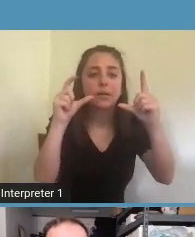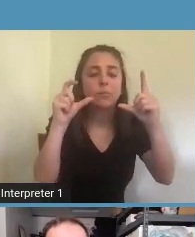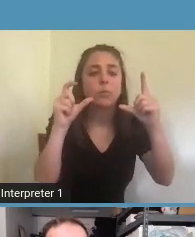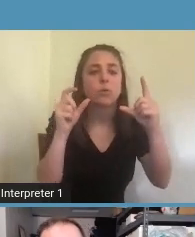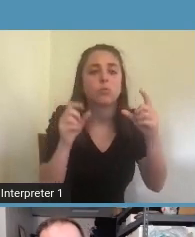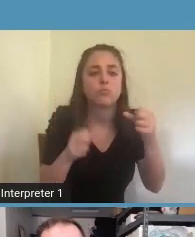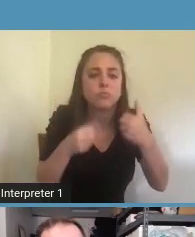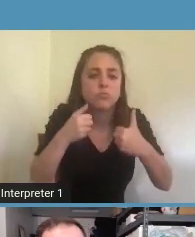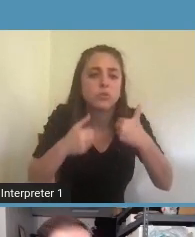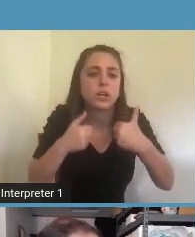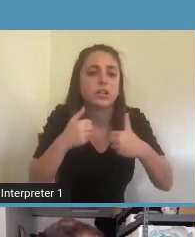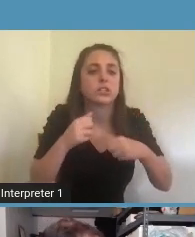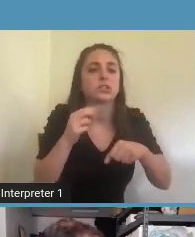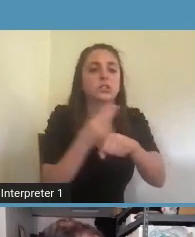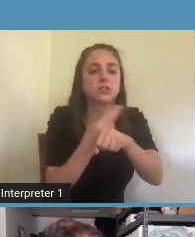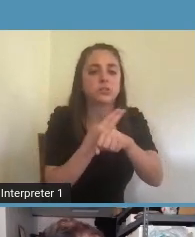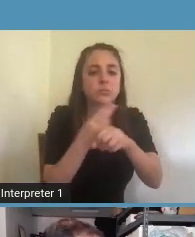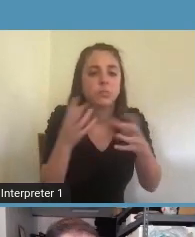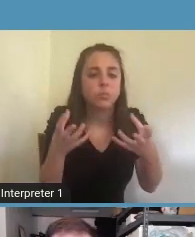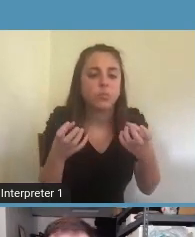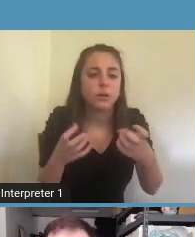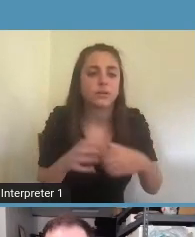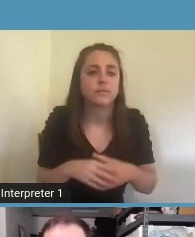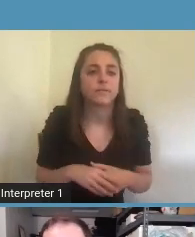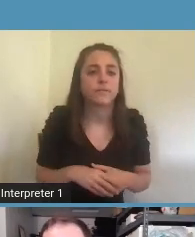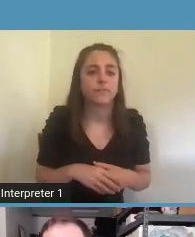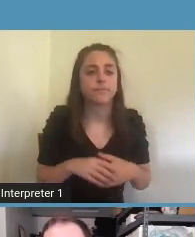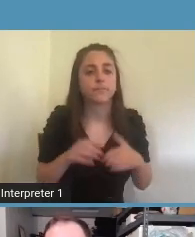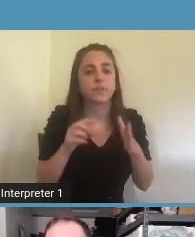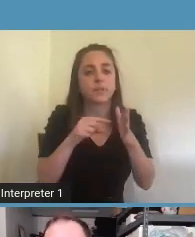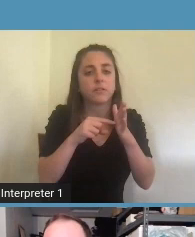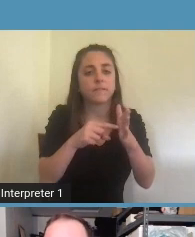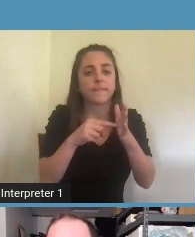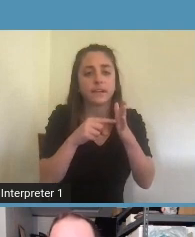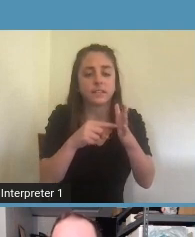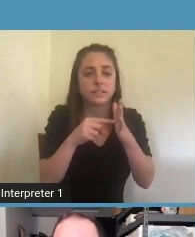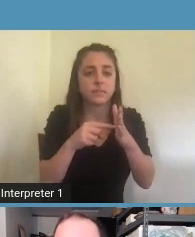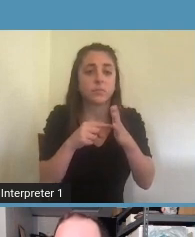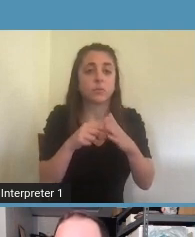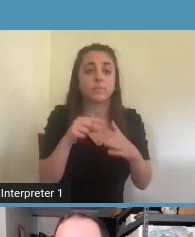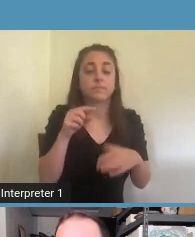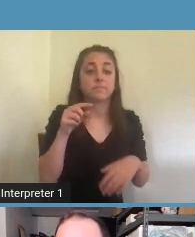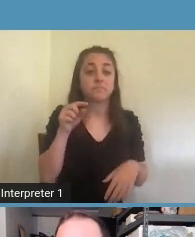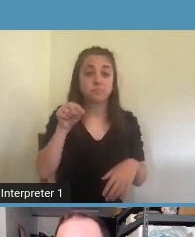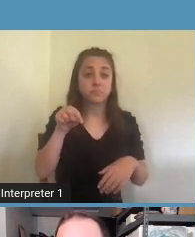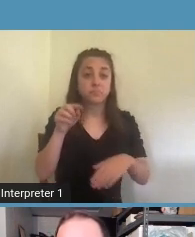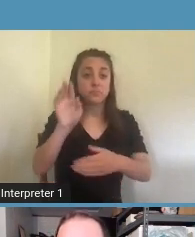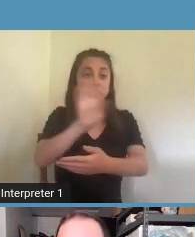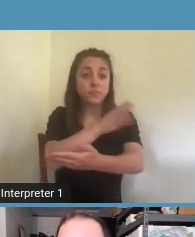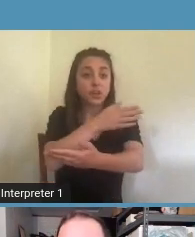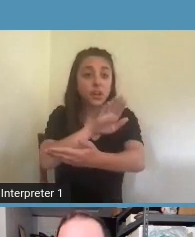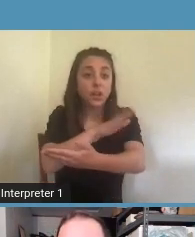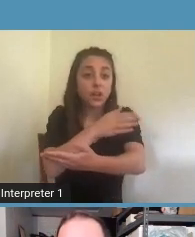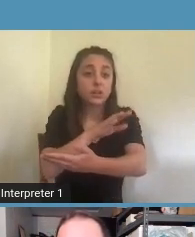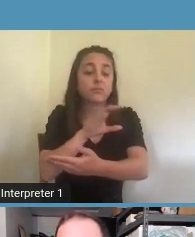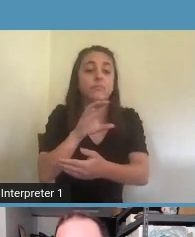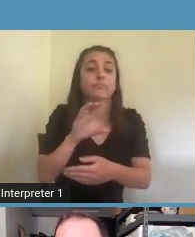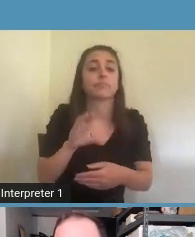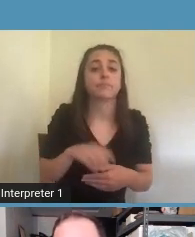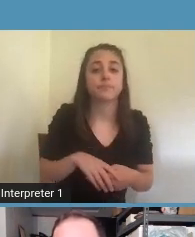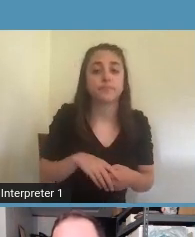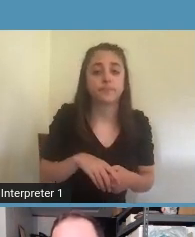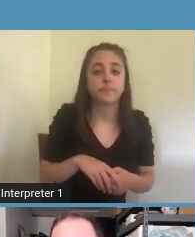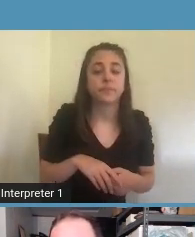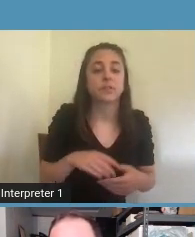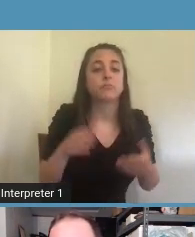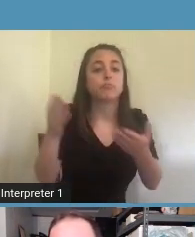screen or to the program. So, for example, in this concert we did with Carolyn Colquitt, and she